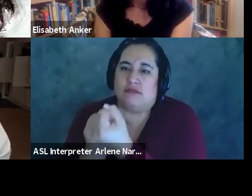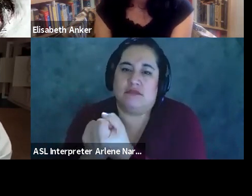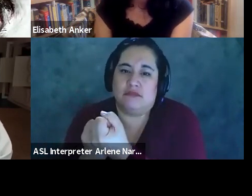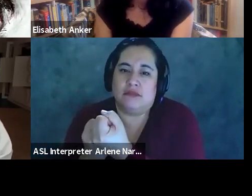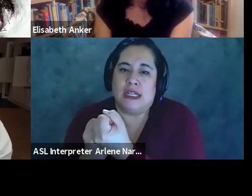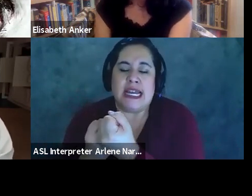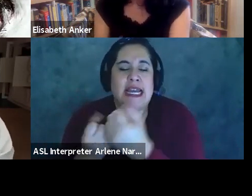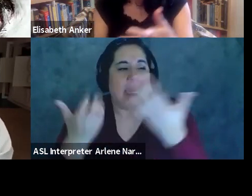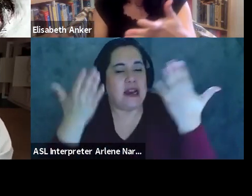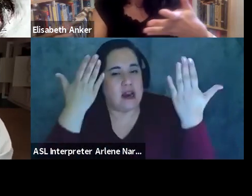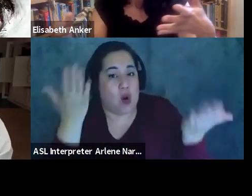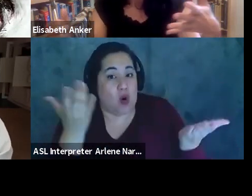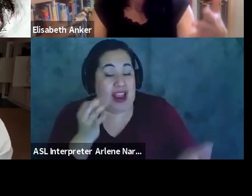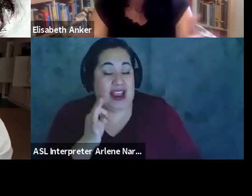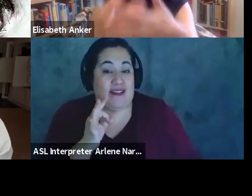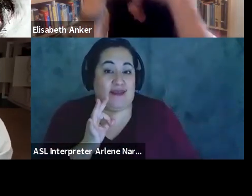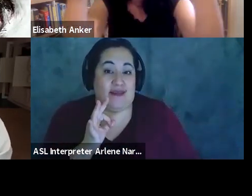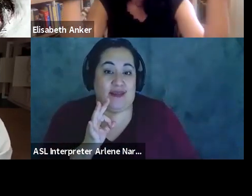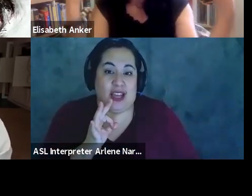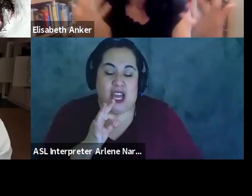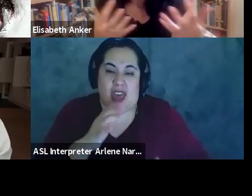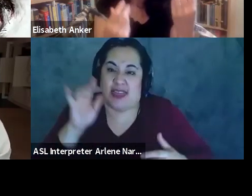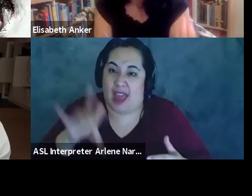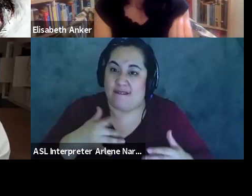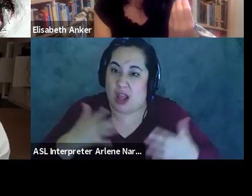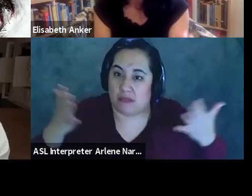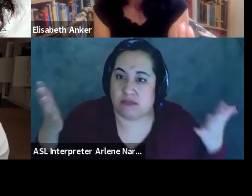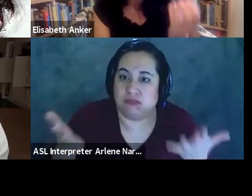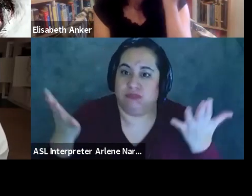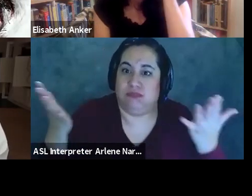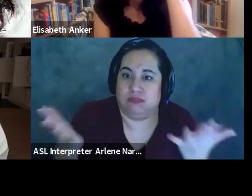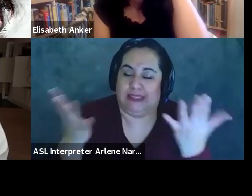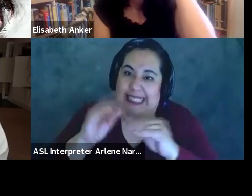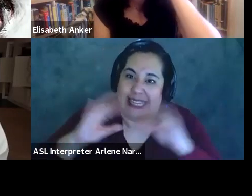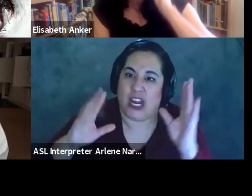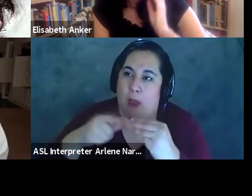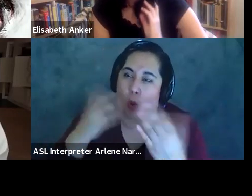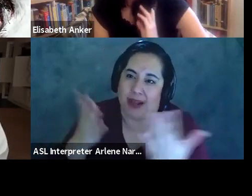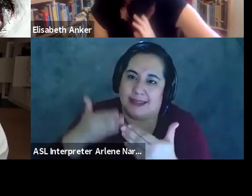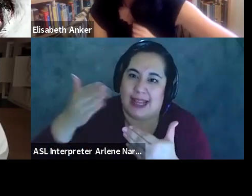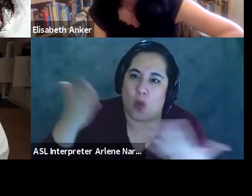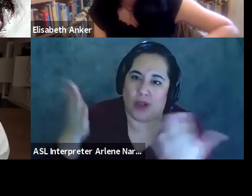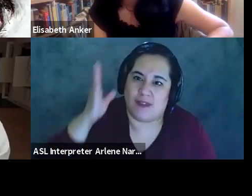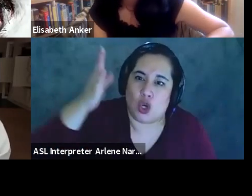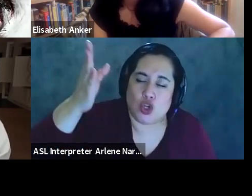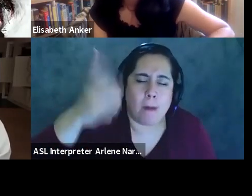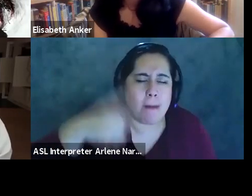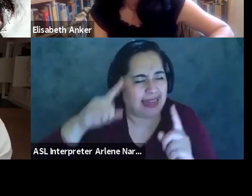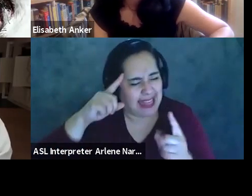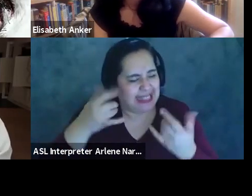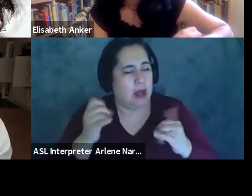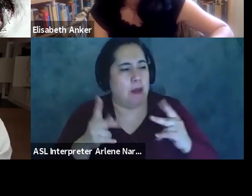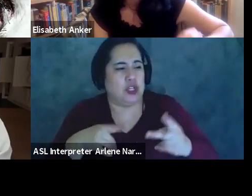a necessarily galvanizing, clear vision of the future, I think there are ways in which people are beginning